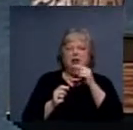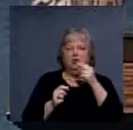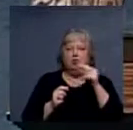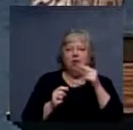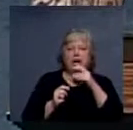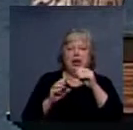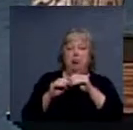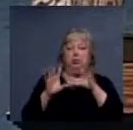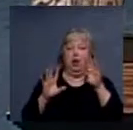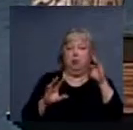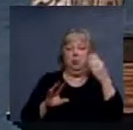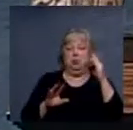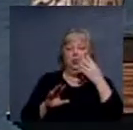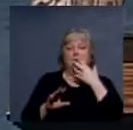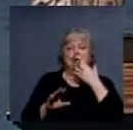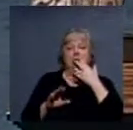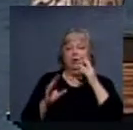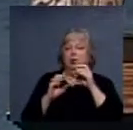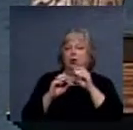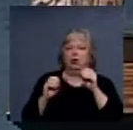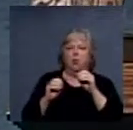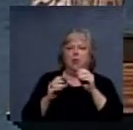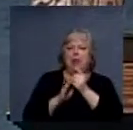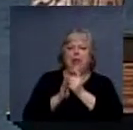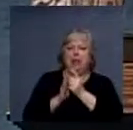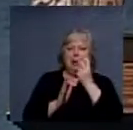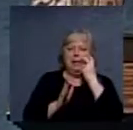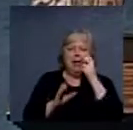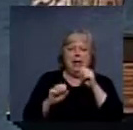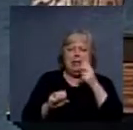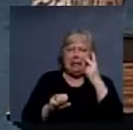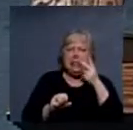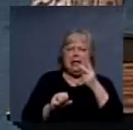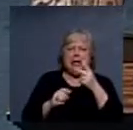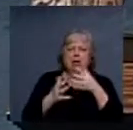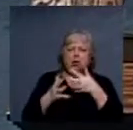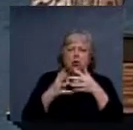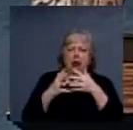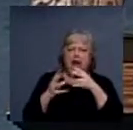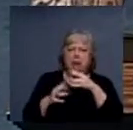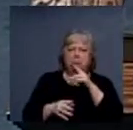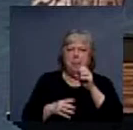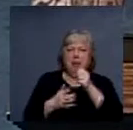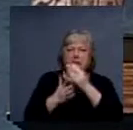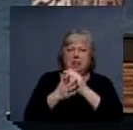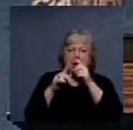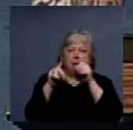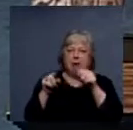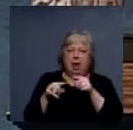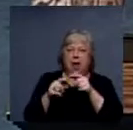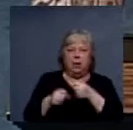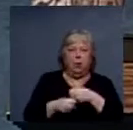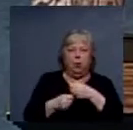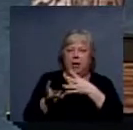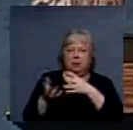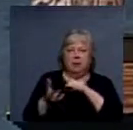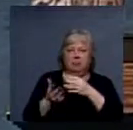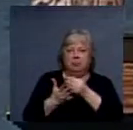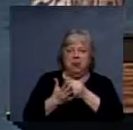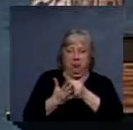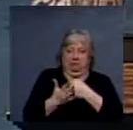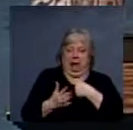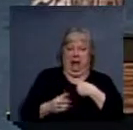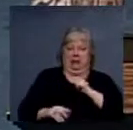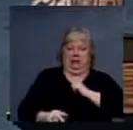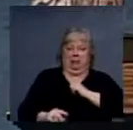blue colors. No one legally blind can see a gray bus stop sign. Waste of money. I can't see the gray